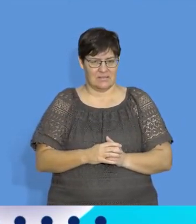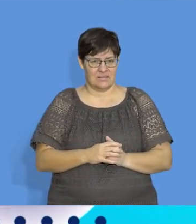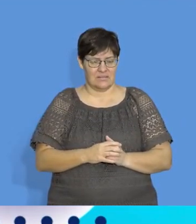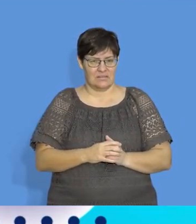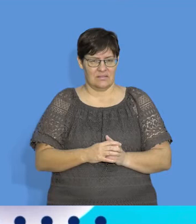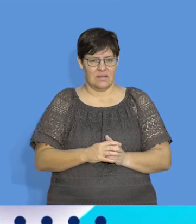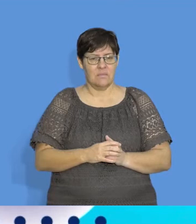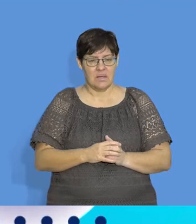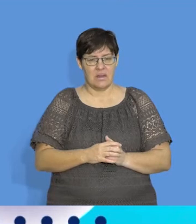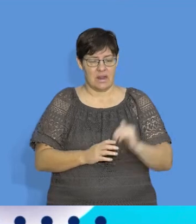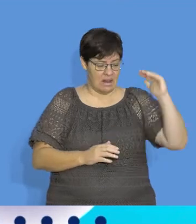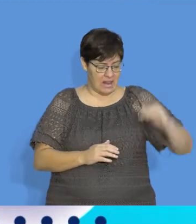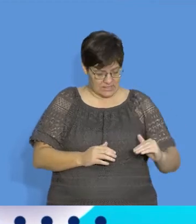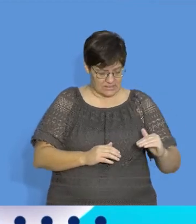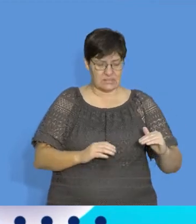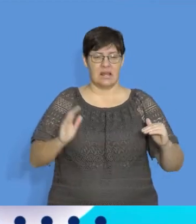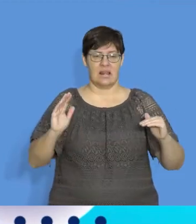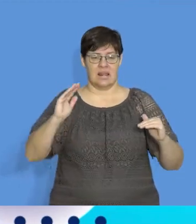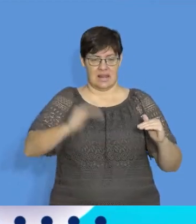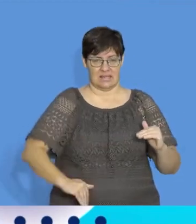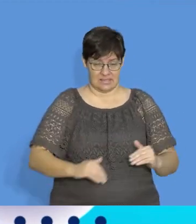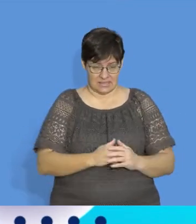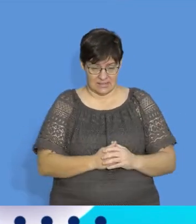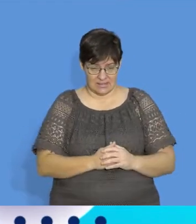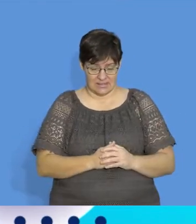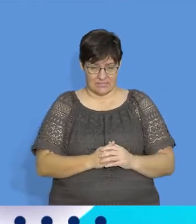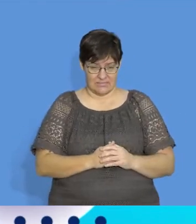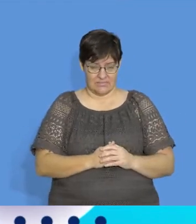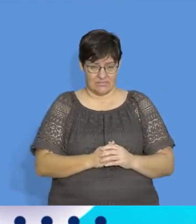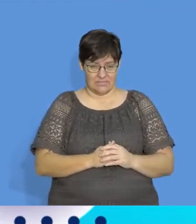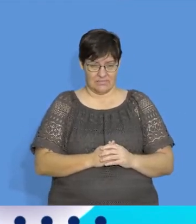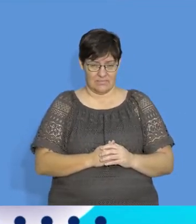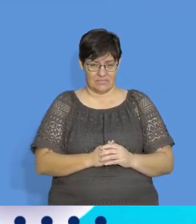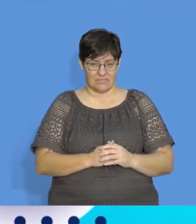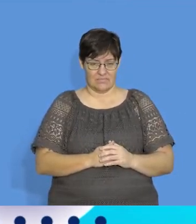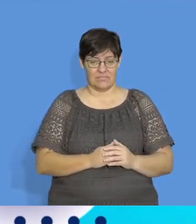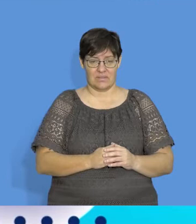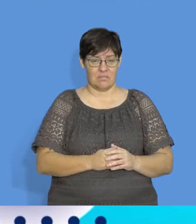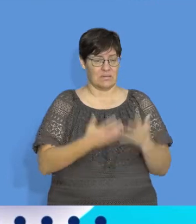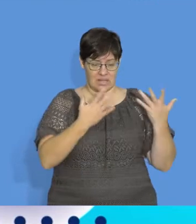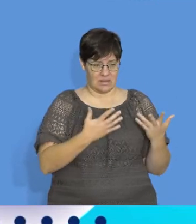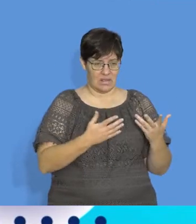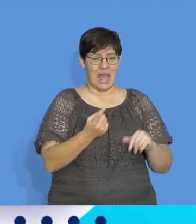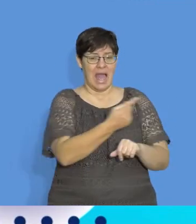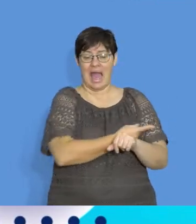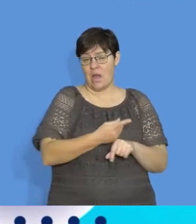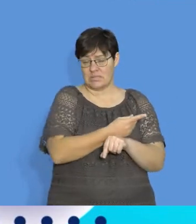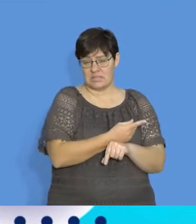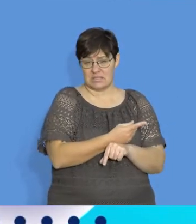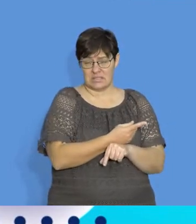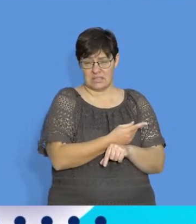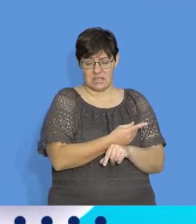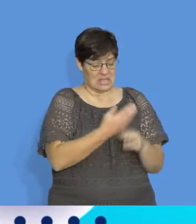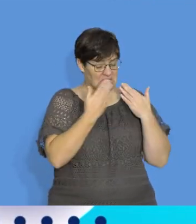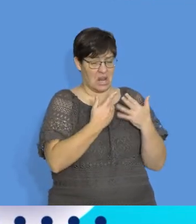It goes down together. Are we together? I don't study anymore. I reduce the hours I spend on my